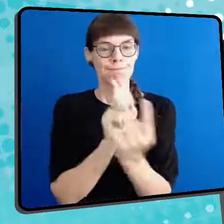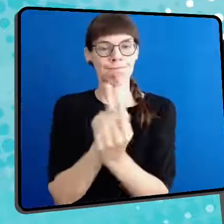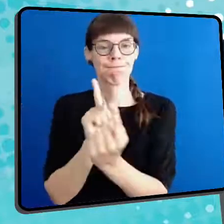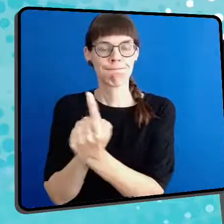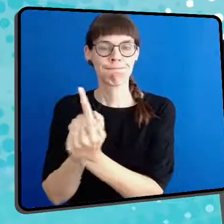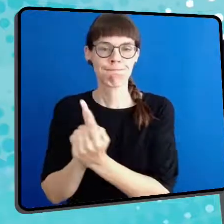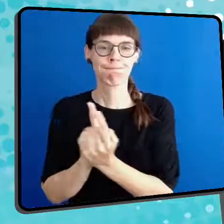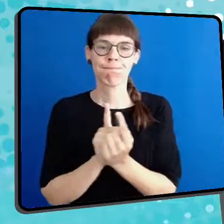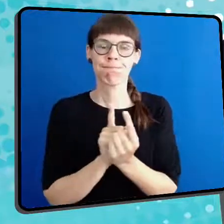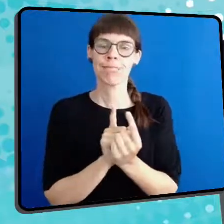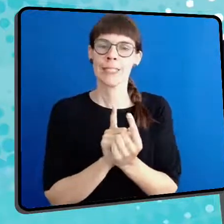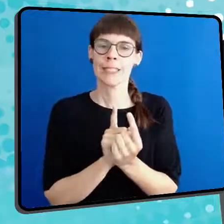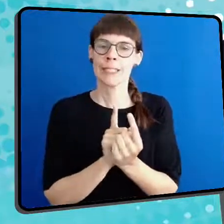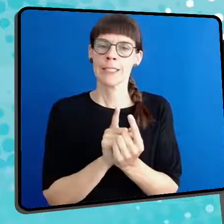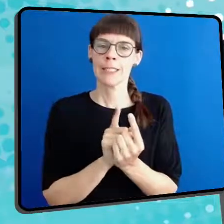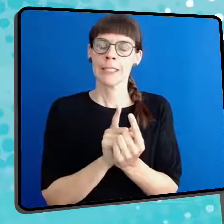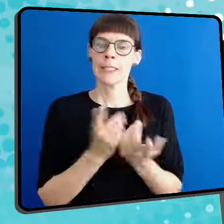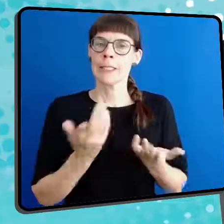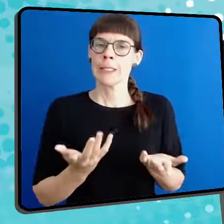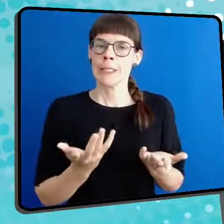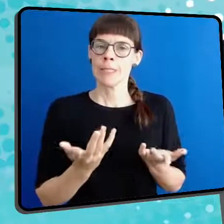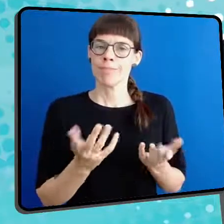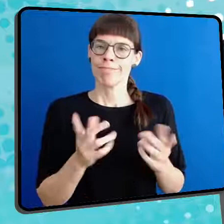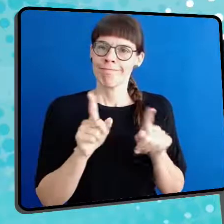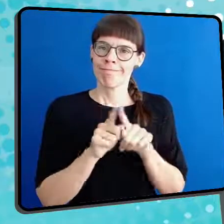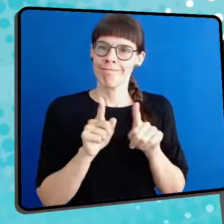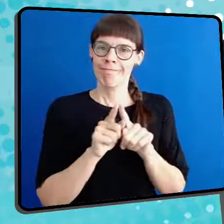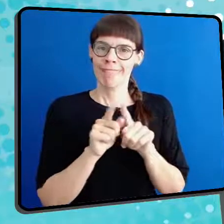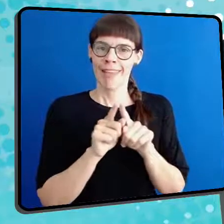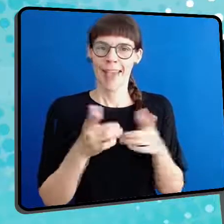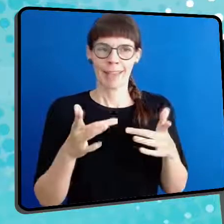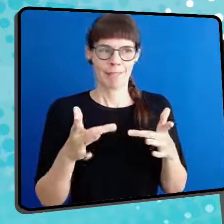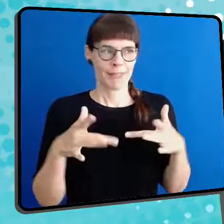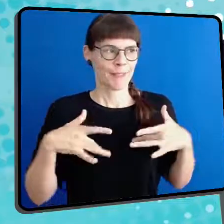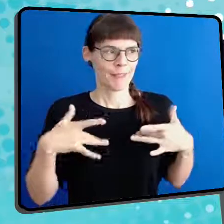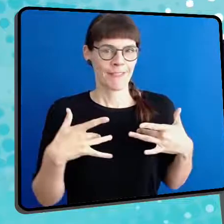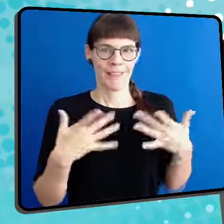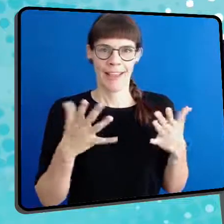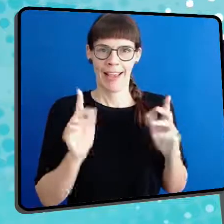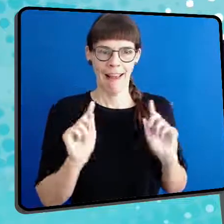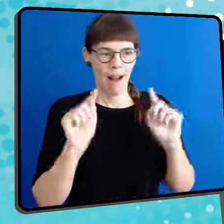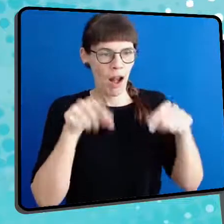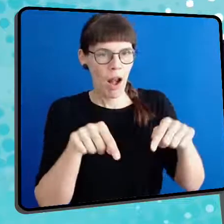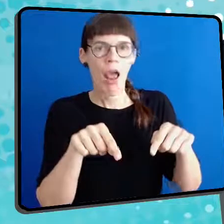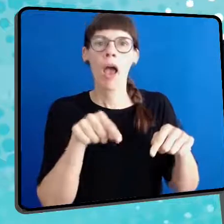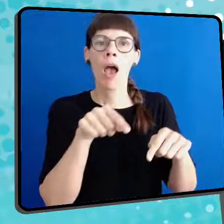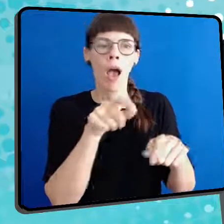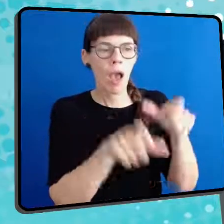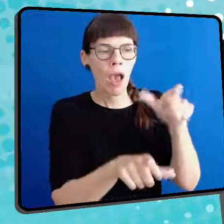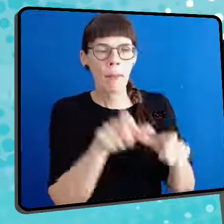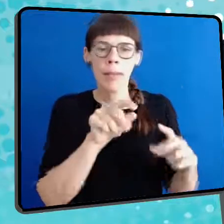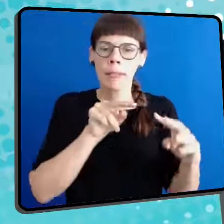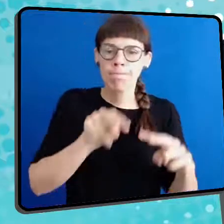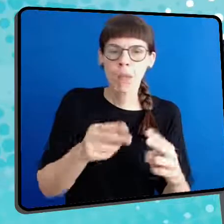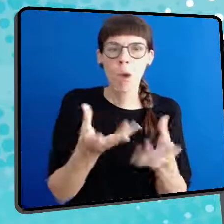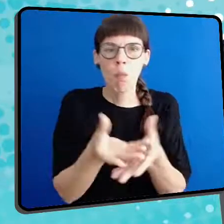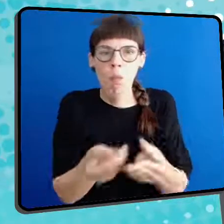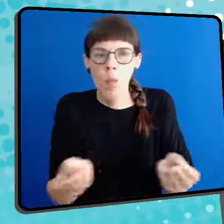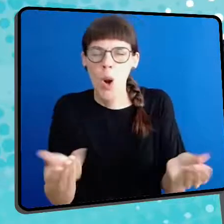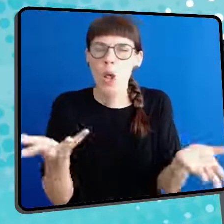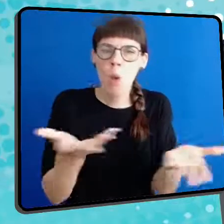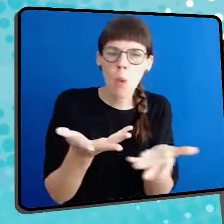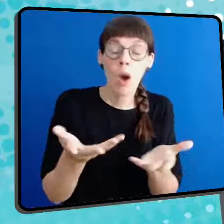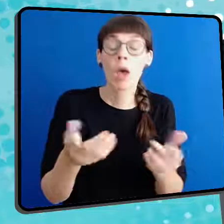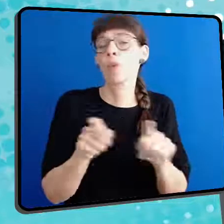ask questions personally, and you would get the feeling of how people use your product just on the floor. But even